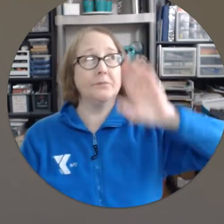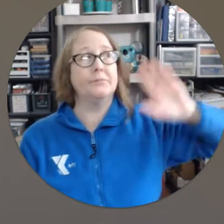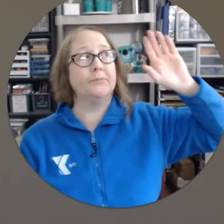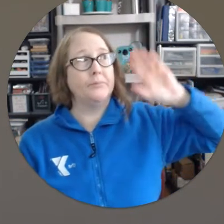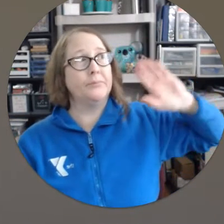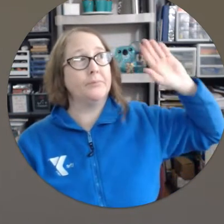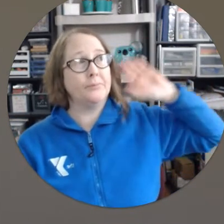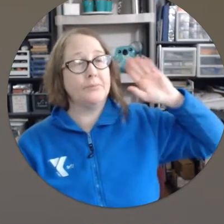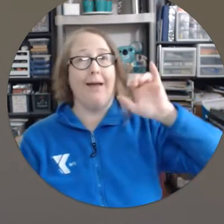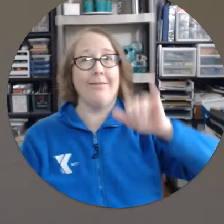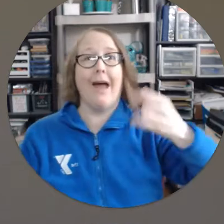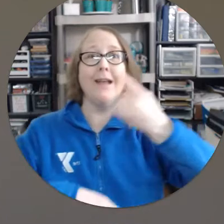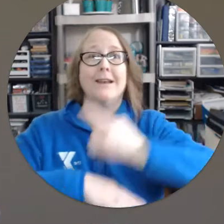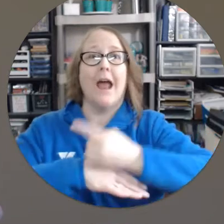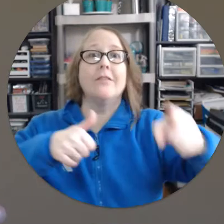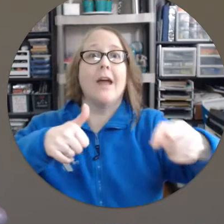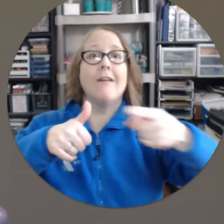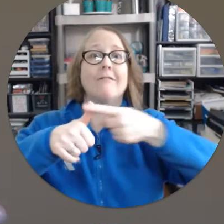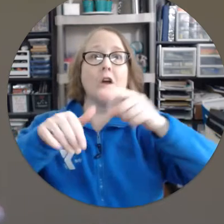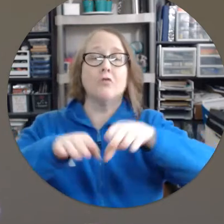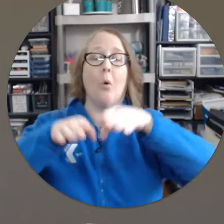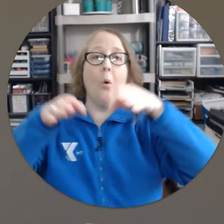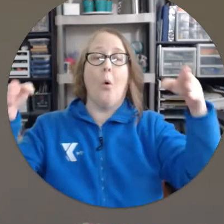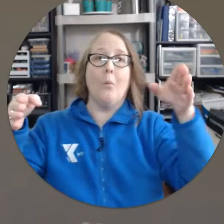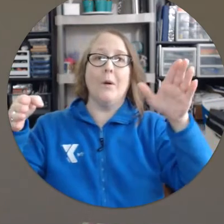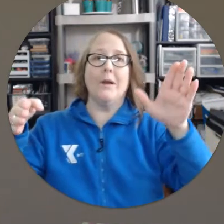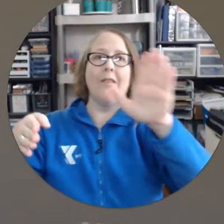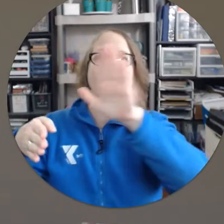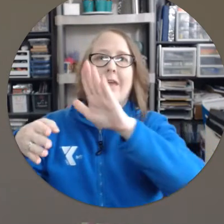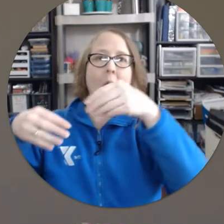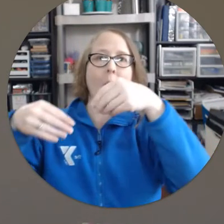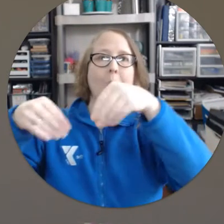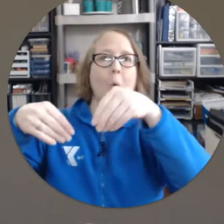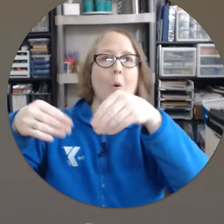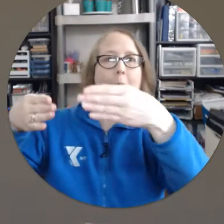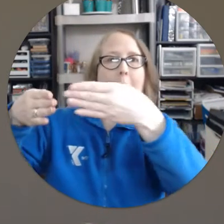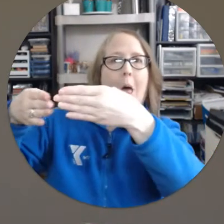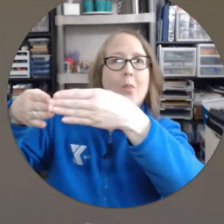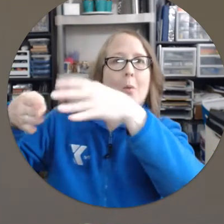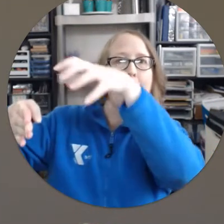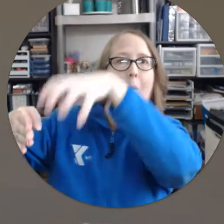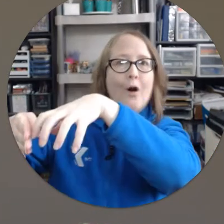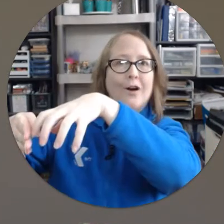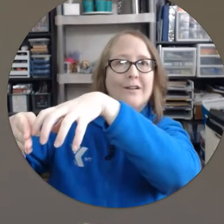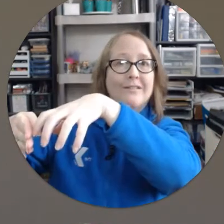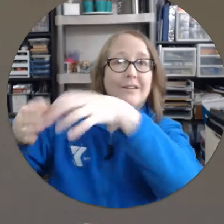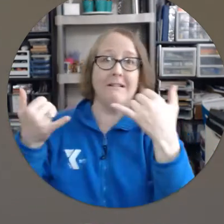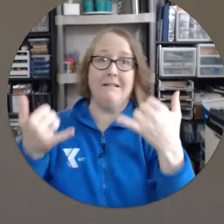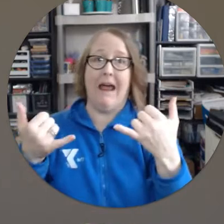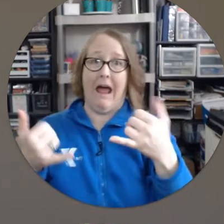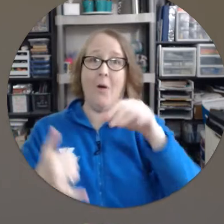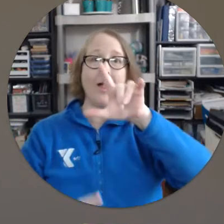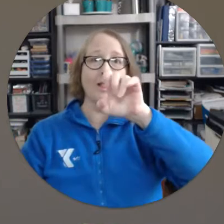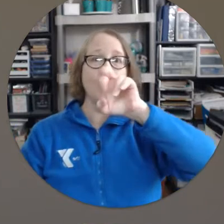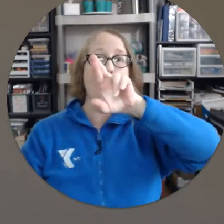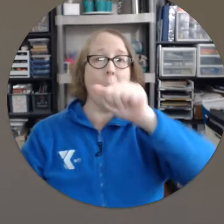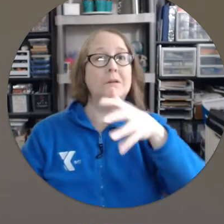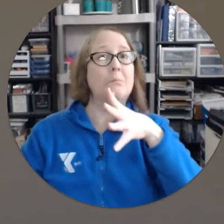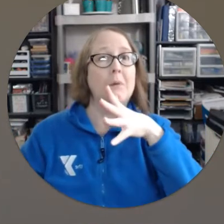day they first opened their market on our corner. Now Leora's mother